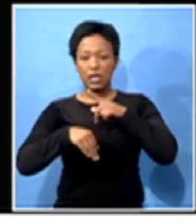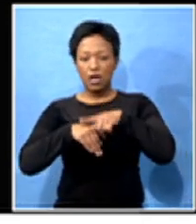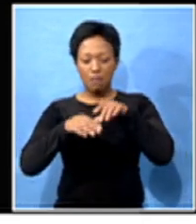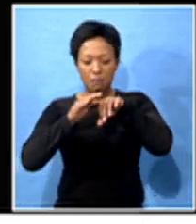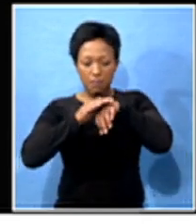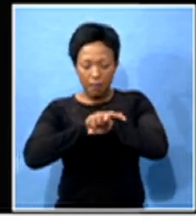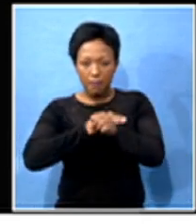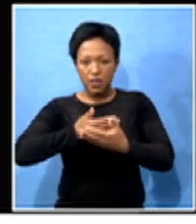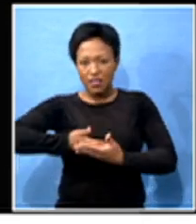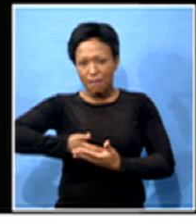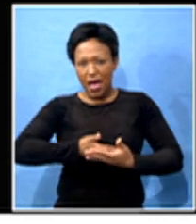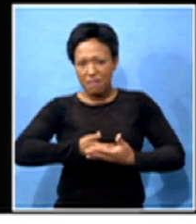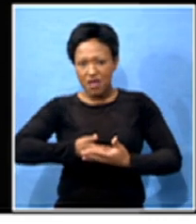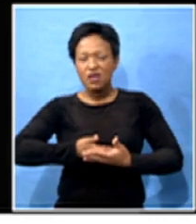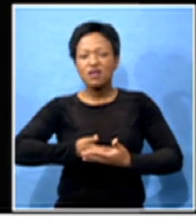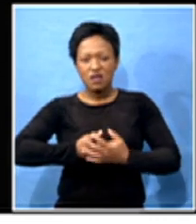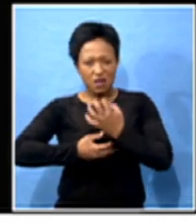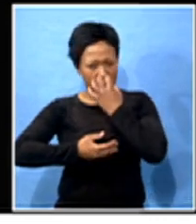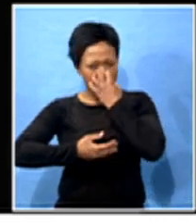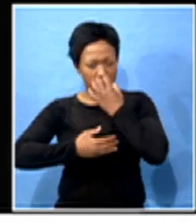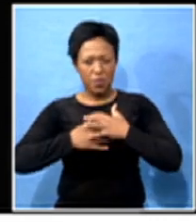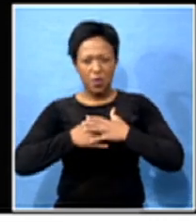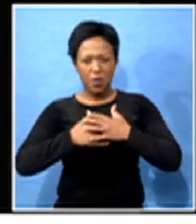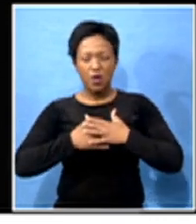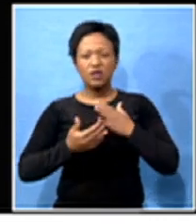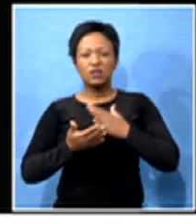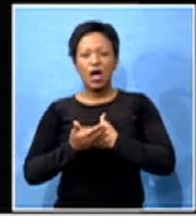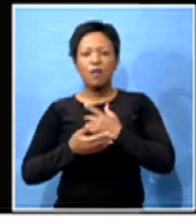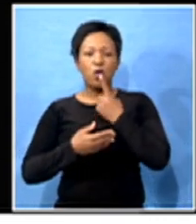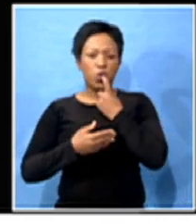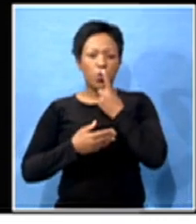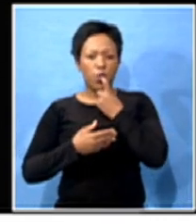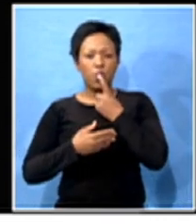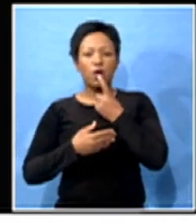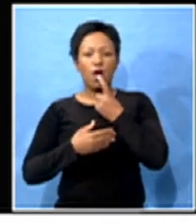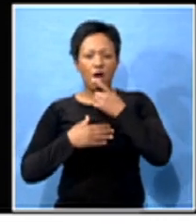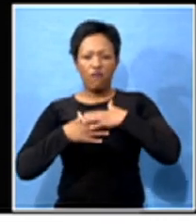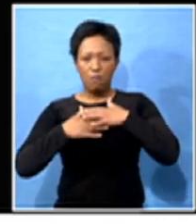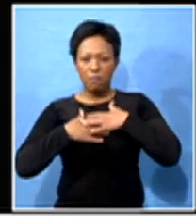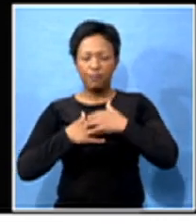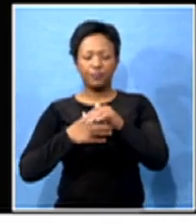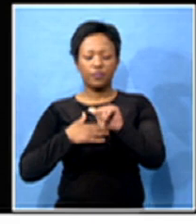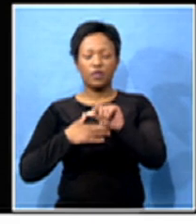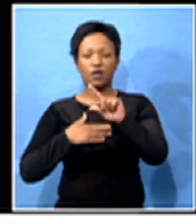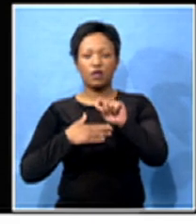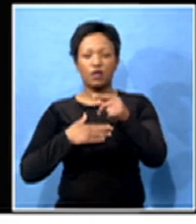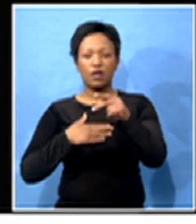breathe, and some are using asthma sprays. Others are